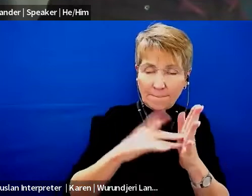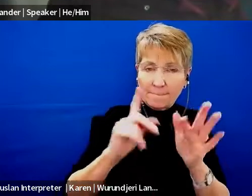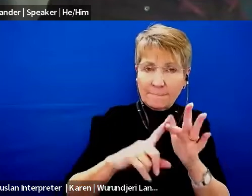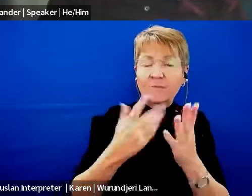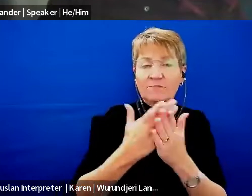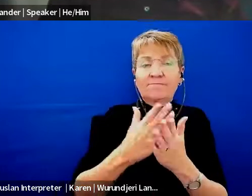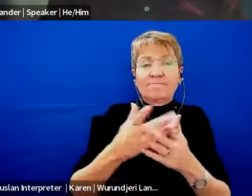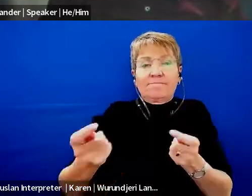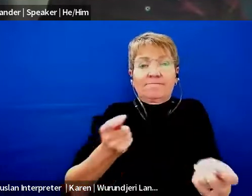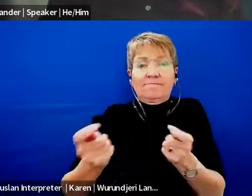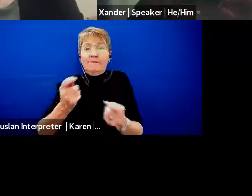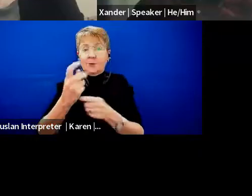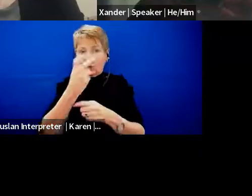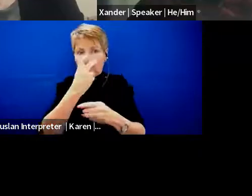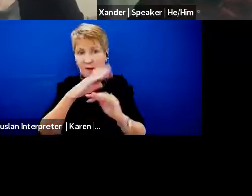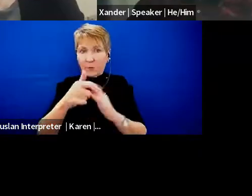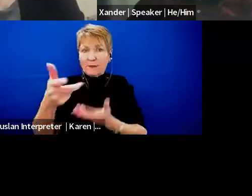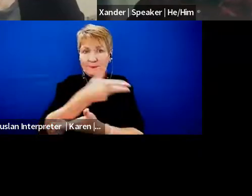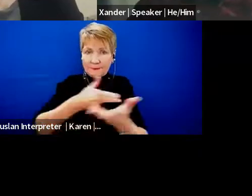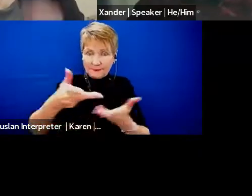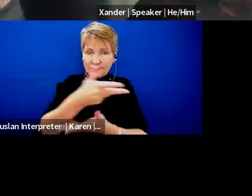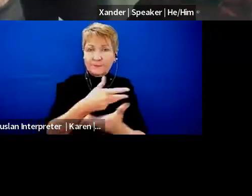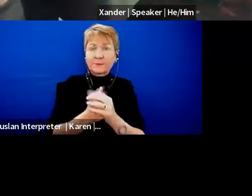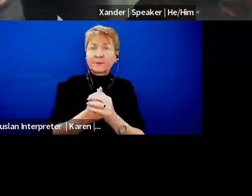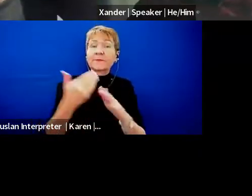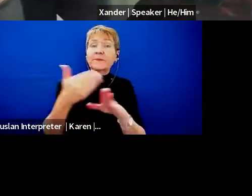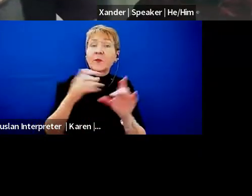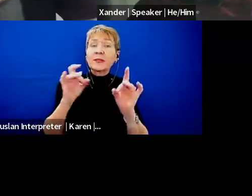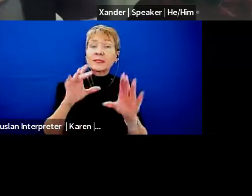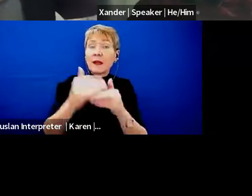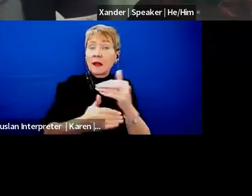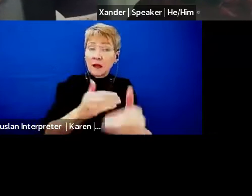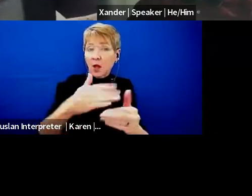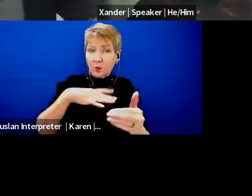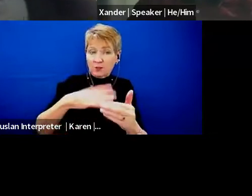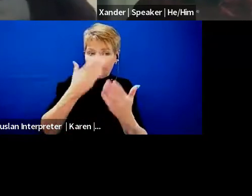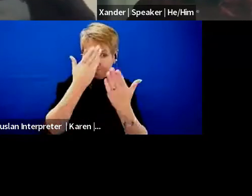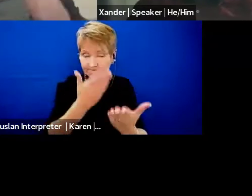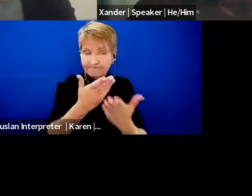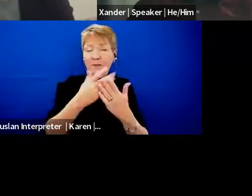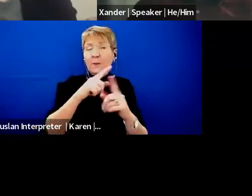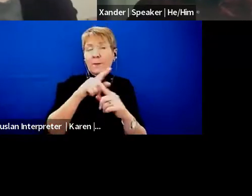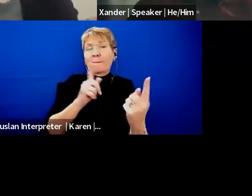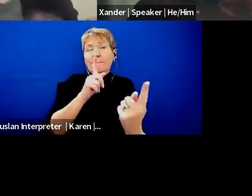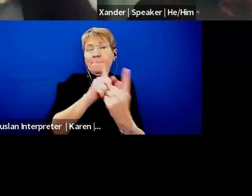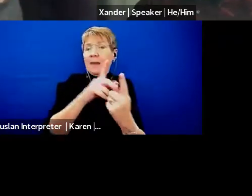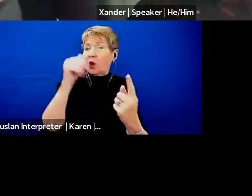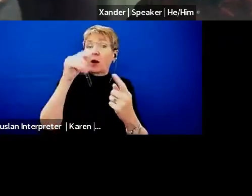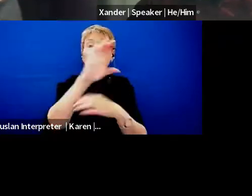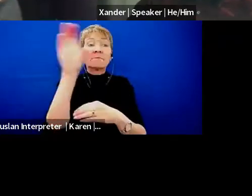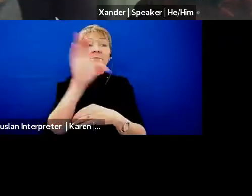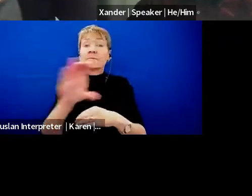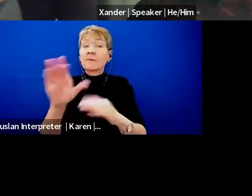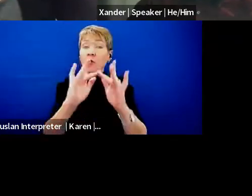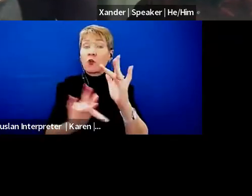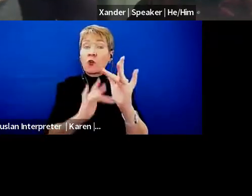childhood. Before we begin, I would like to acknowledge that even though we are meeting virtually, I am meeting from the lands